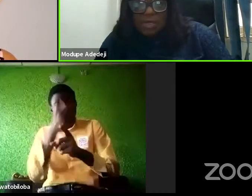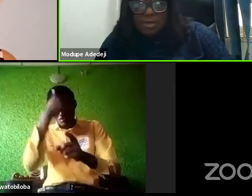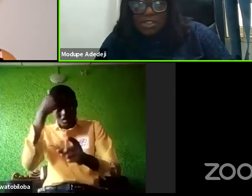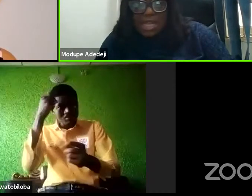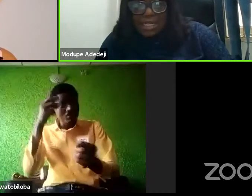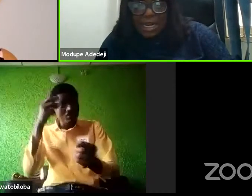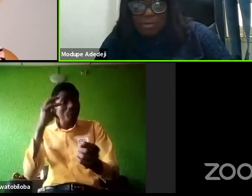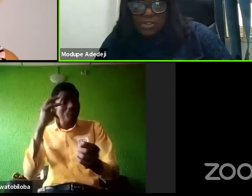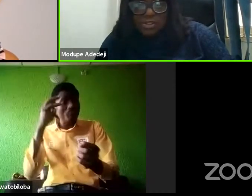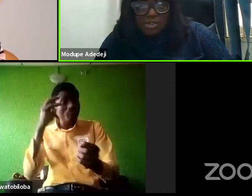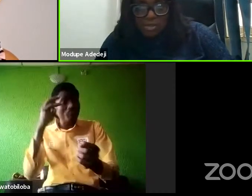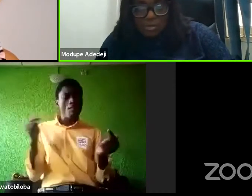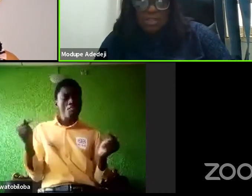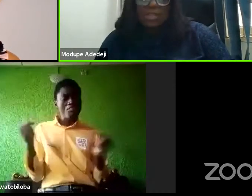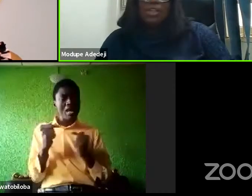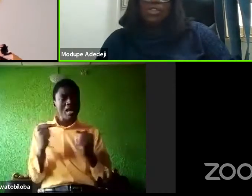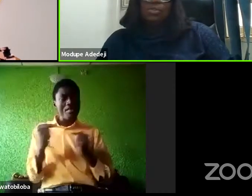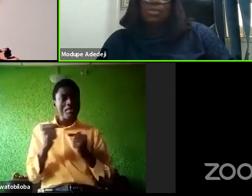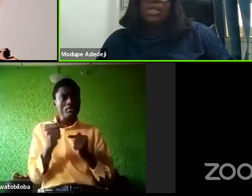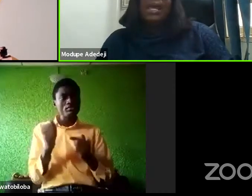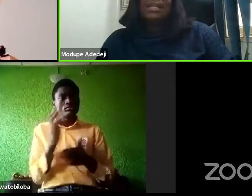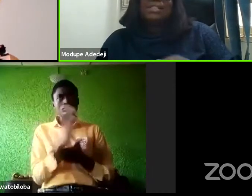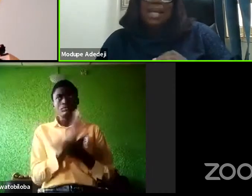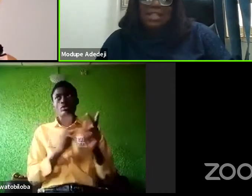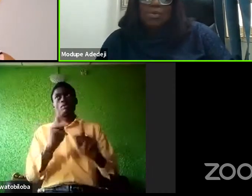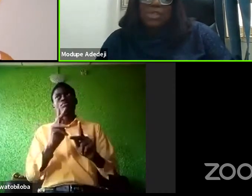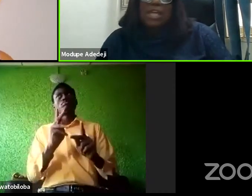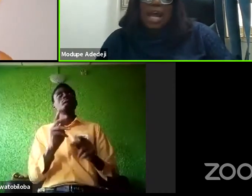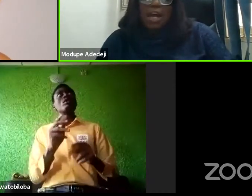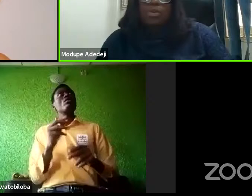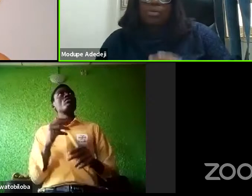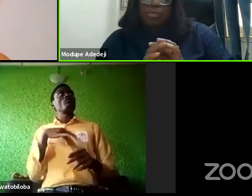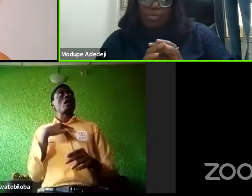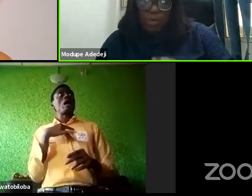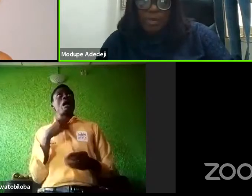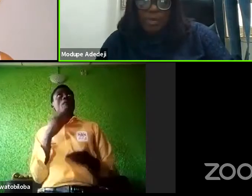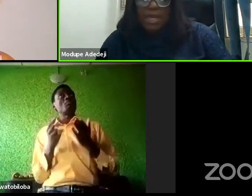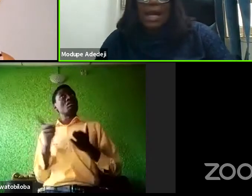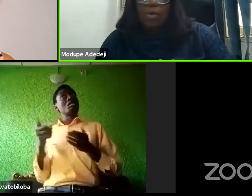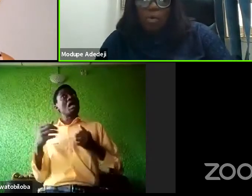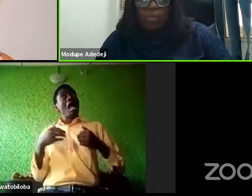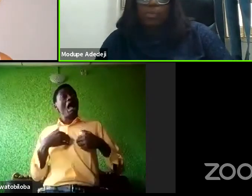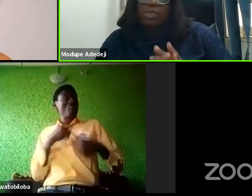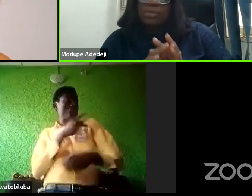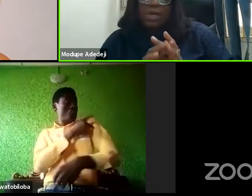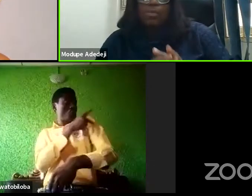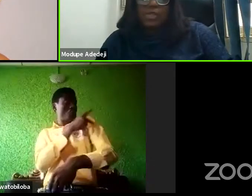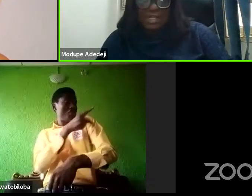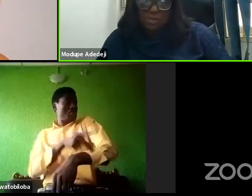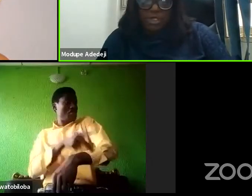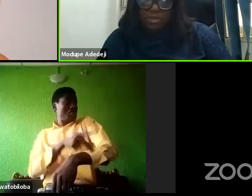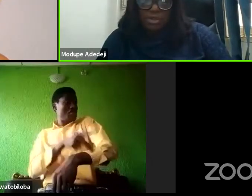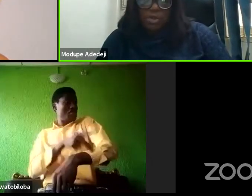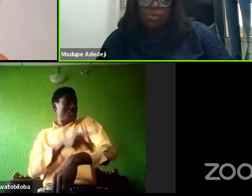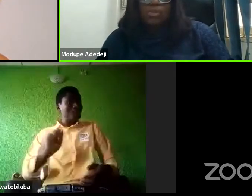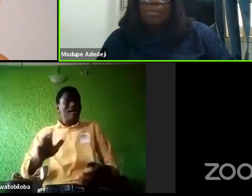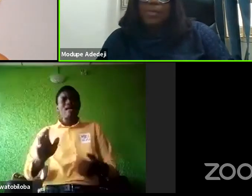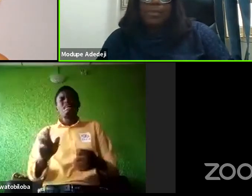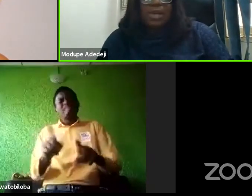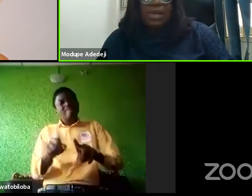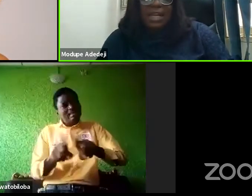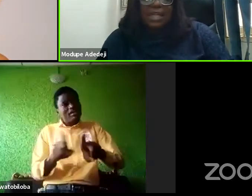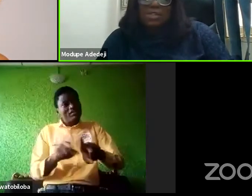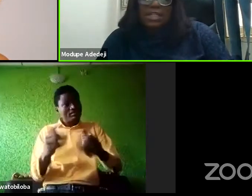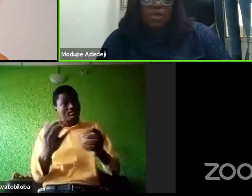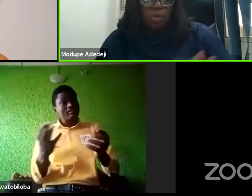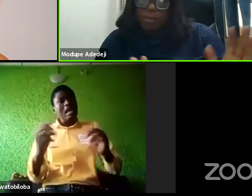that maybe she's had an abortion or something, exactly with how women can cope with menopause as well. So some